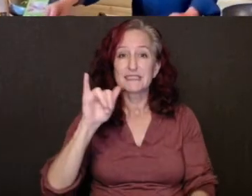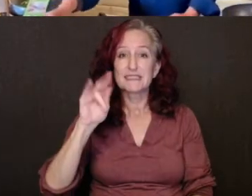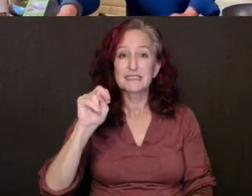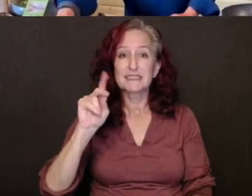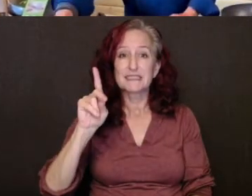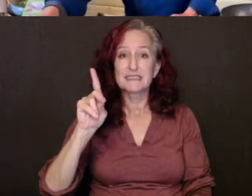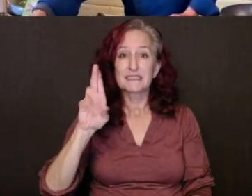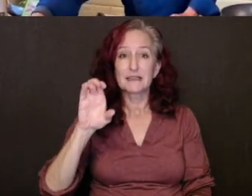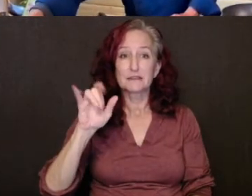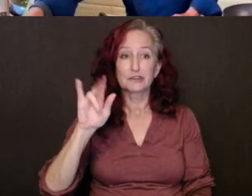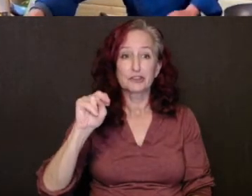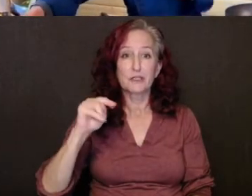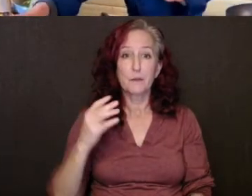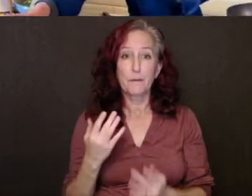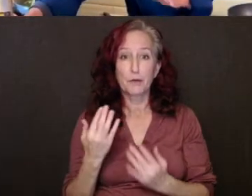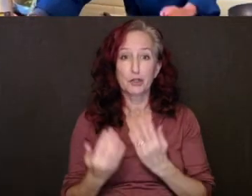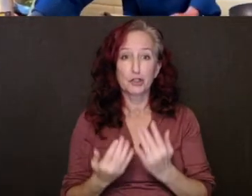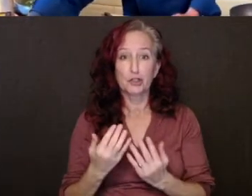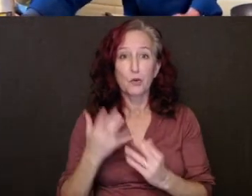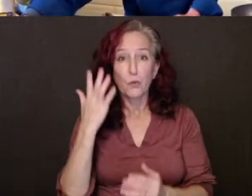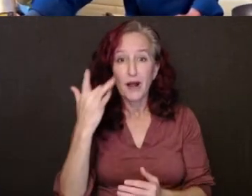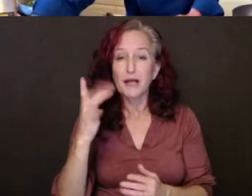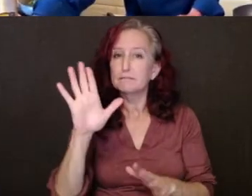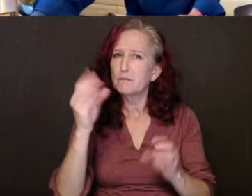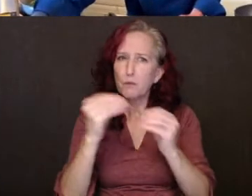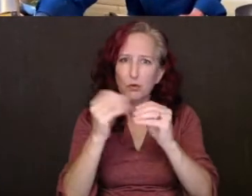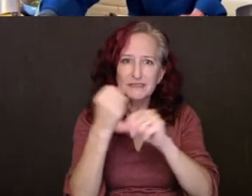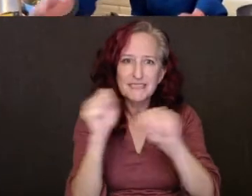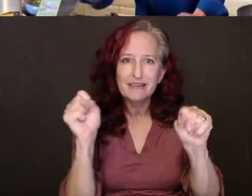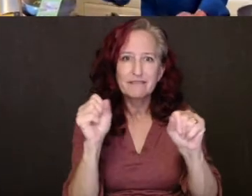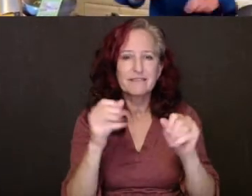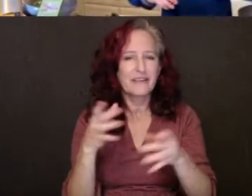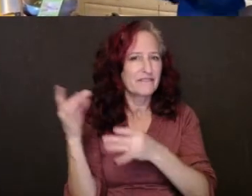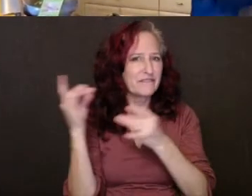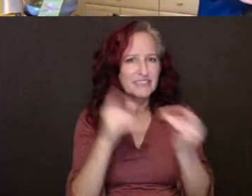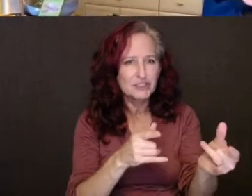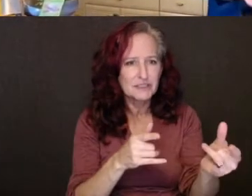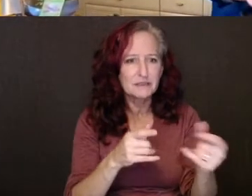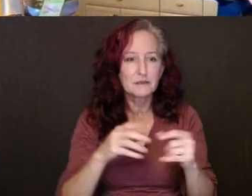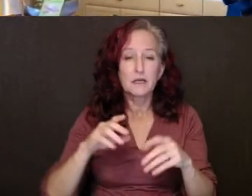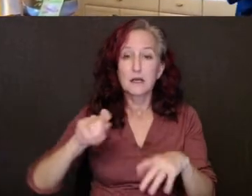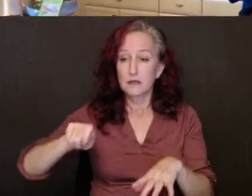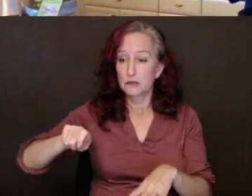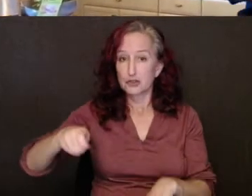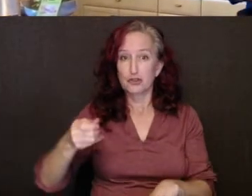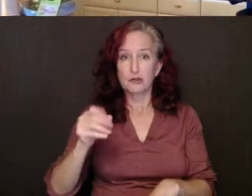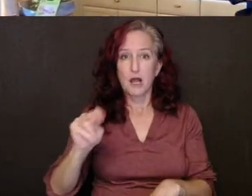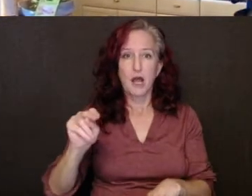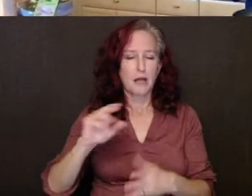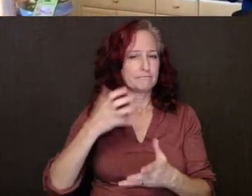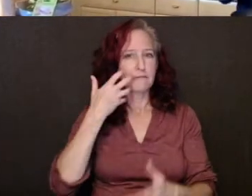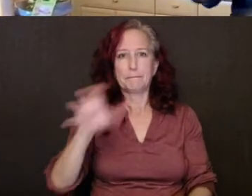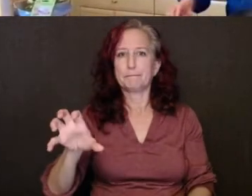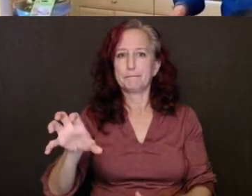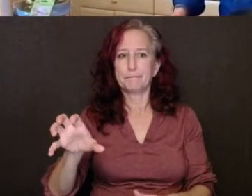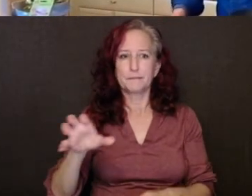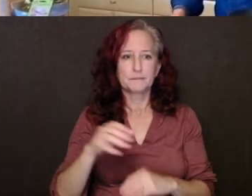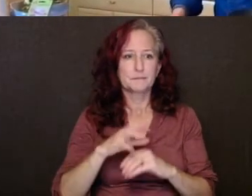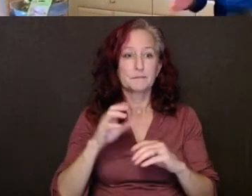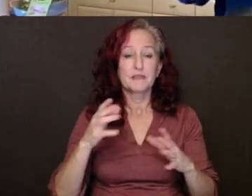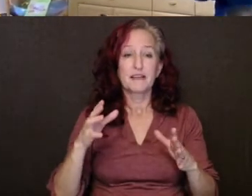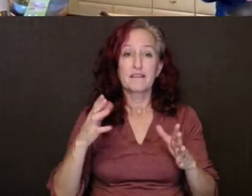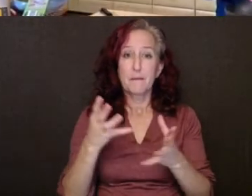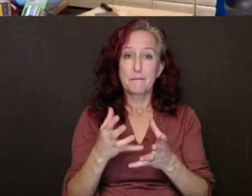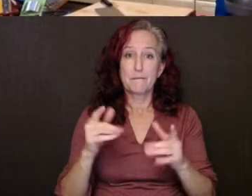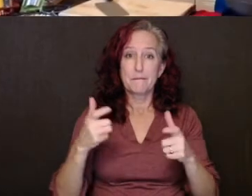okay? I cut this up. I cut all of these up already, and then I'm going to stir fry this. Basically, I use a tiny